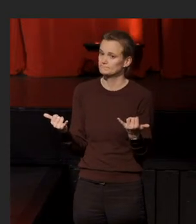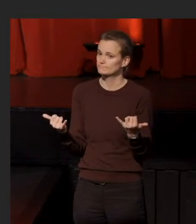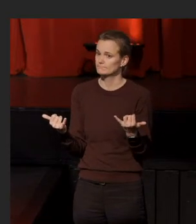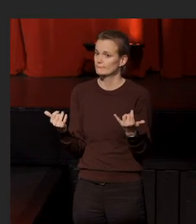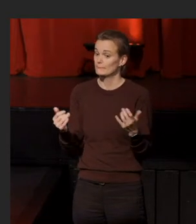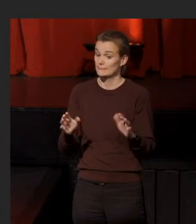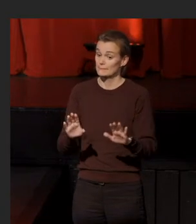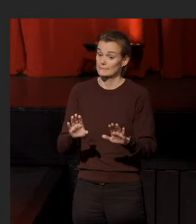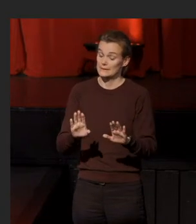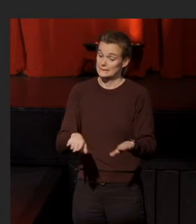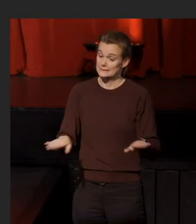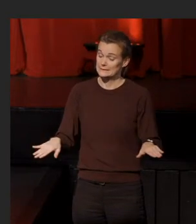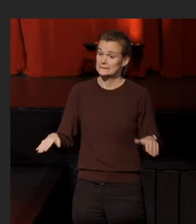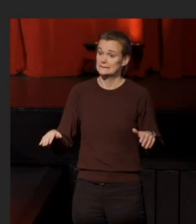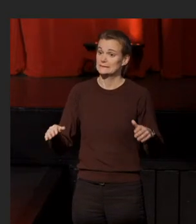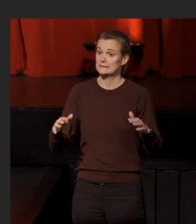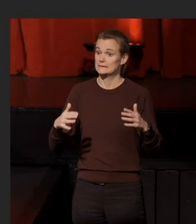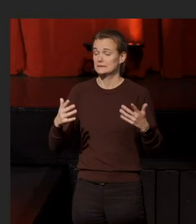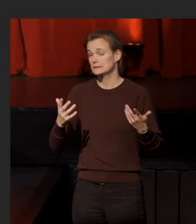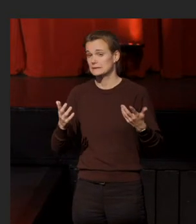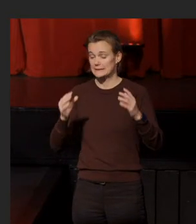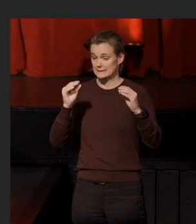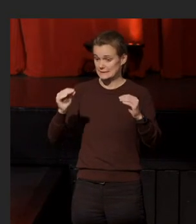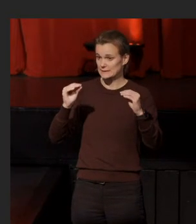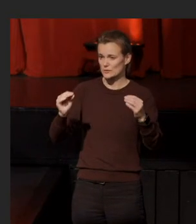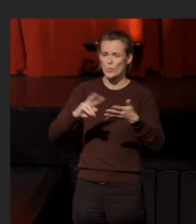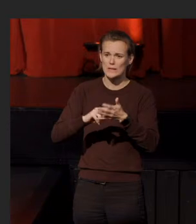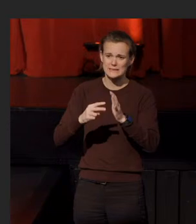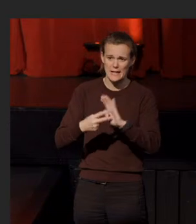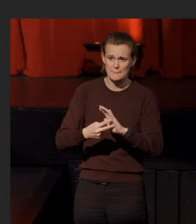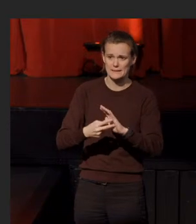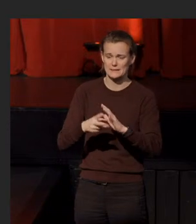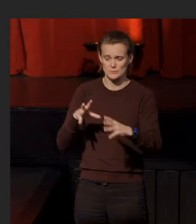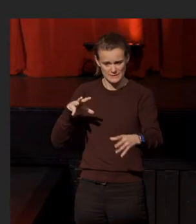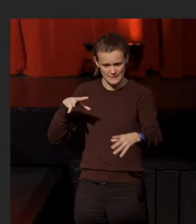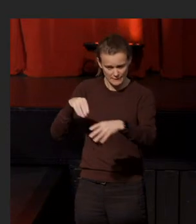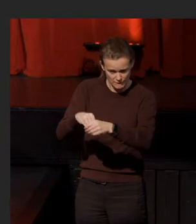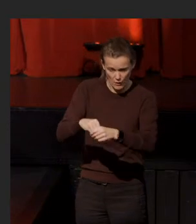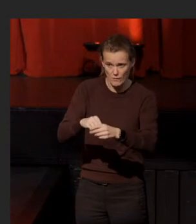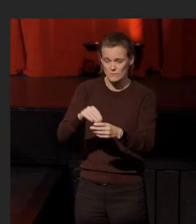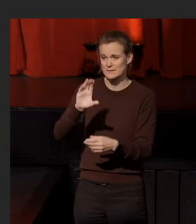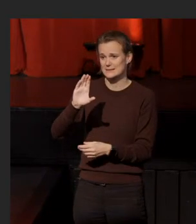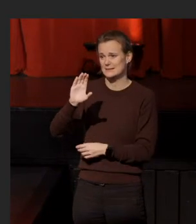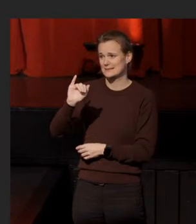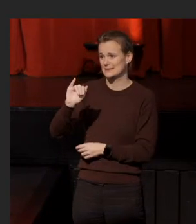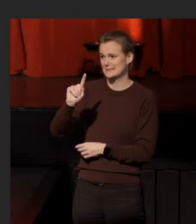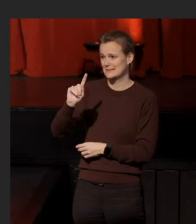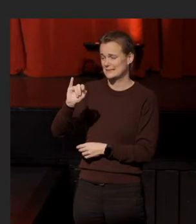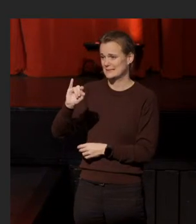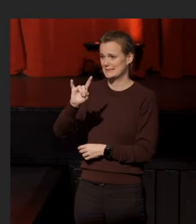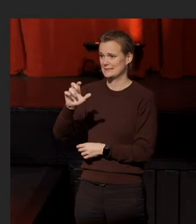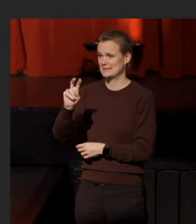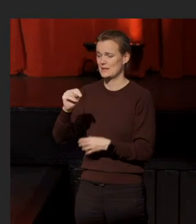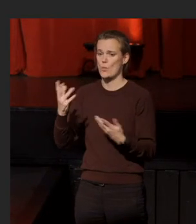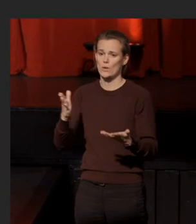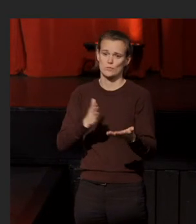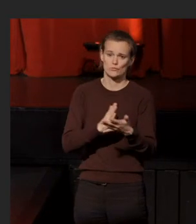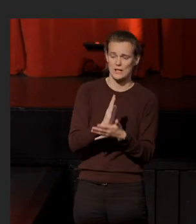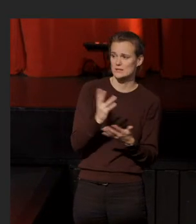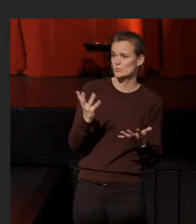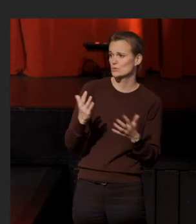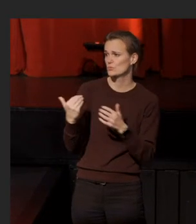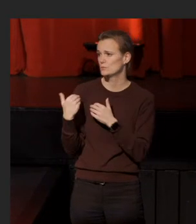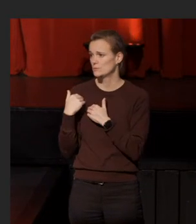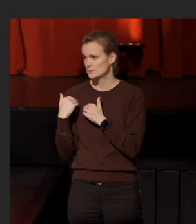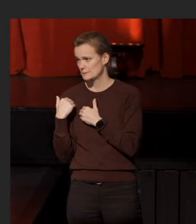young people, in the importance of what it means to be a citizen, both in terms of rights and responsibilities. And again, it's one of those things that